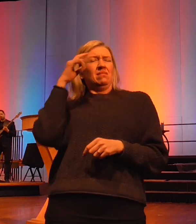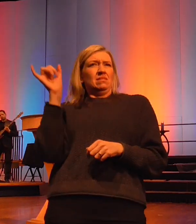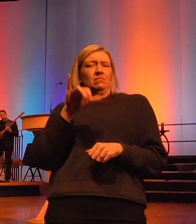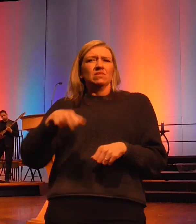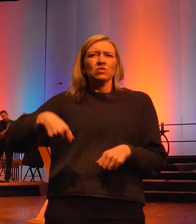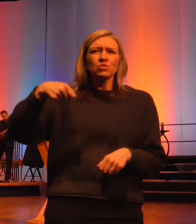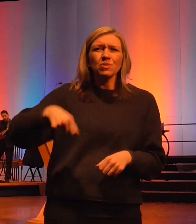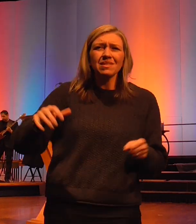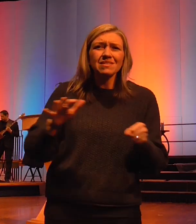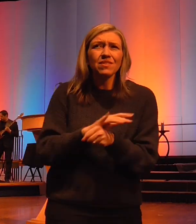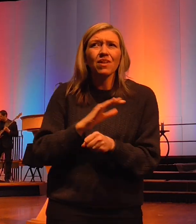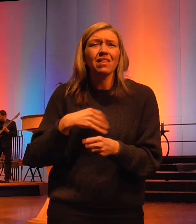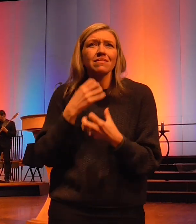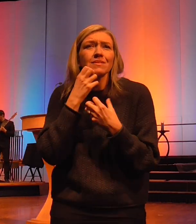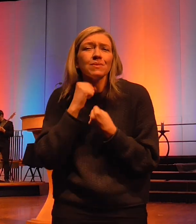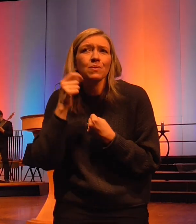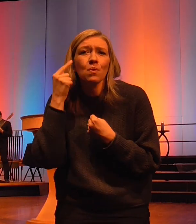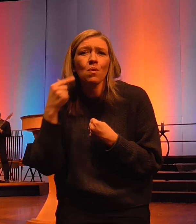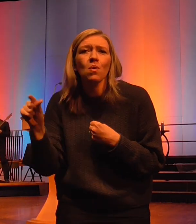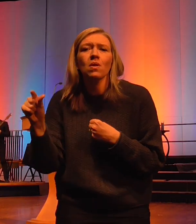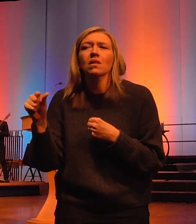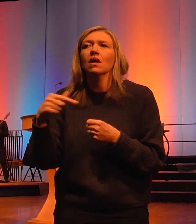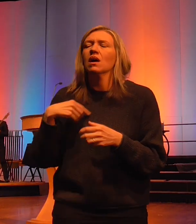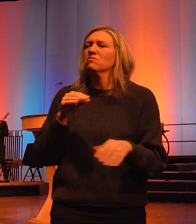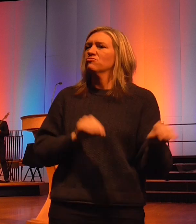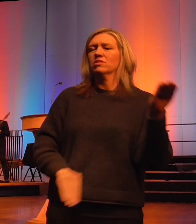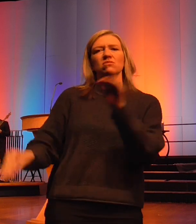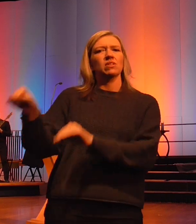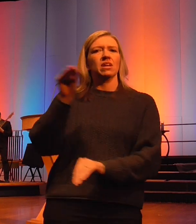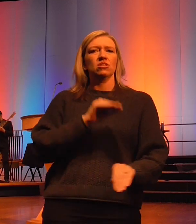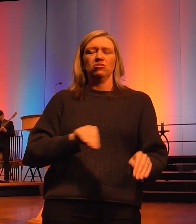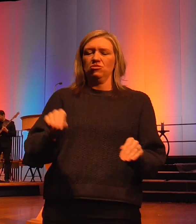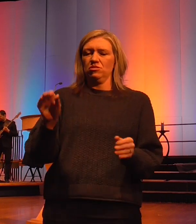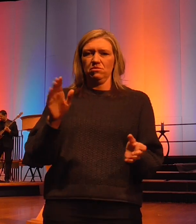of gold. I'll rearrange that,